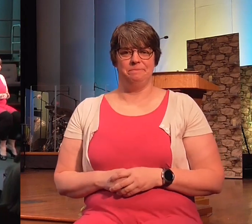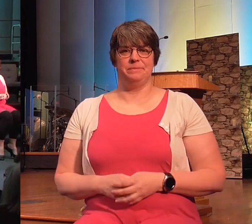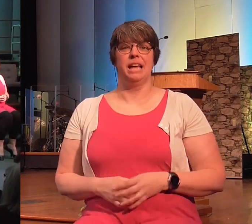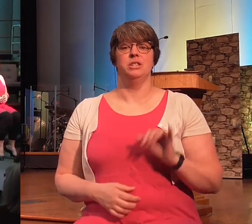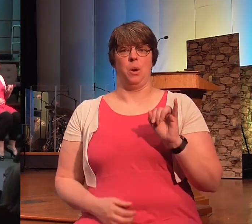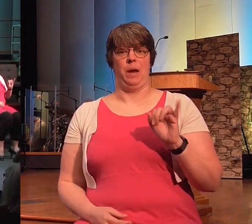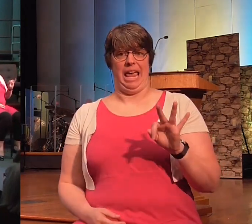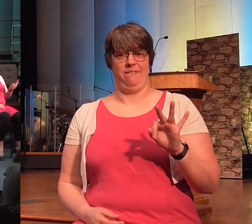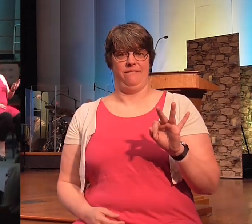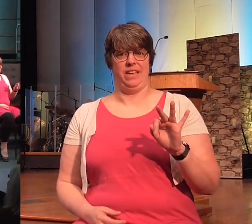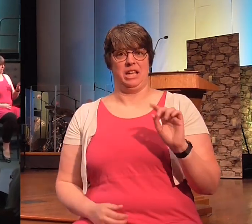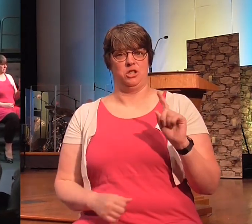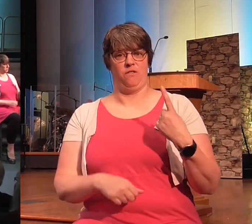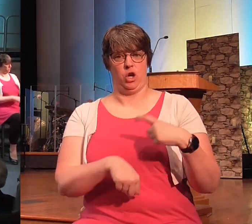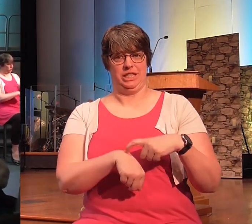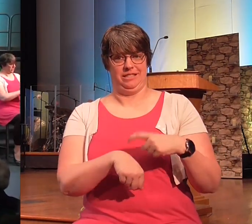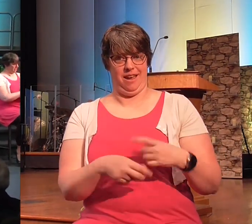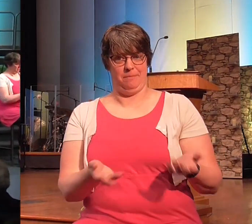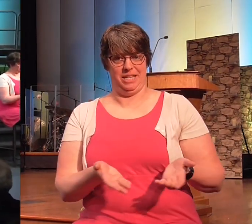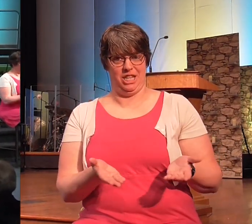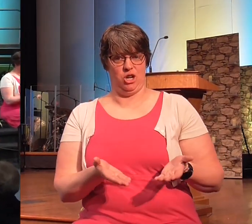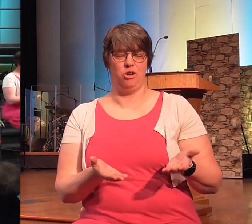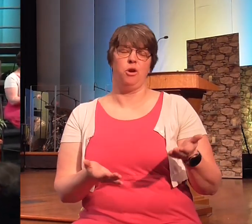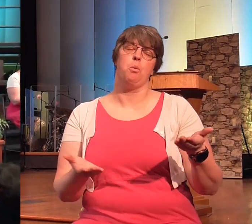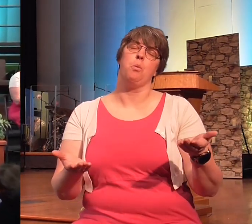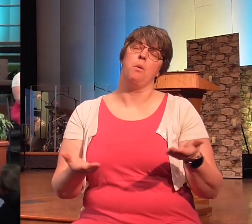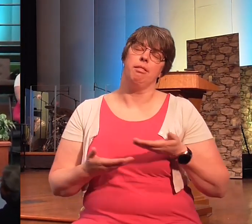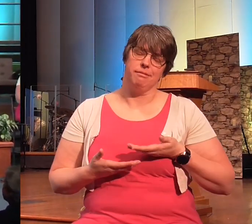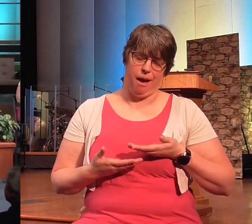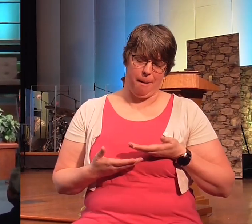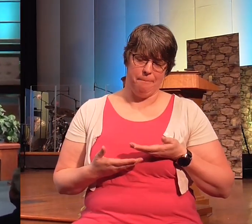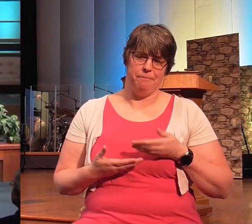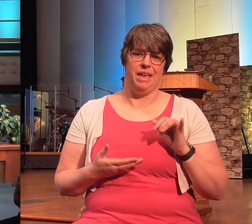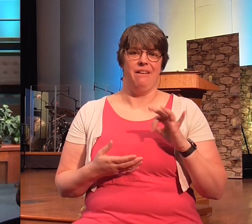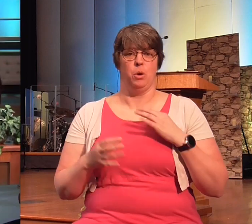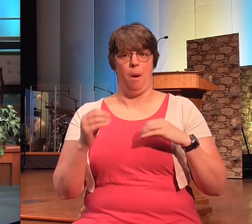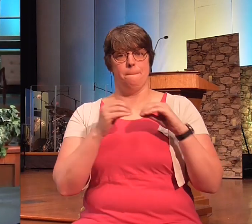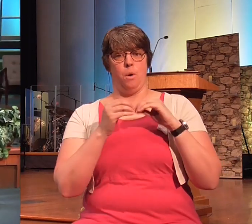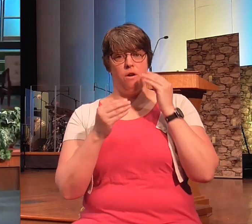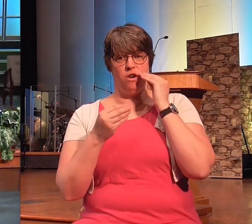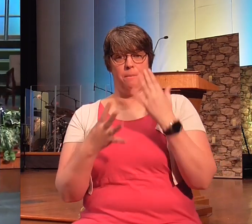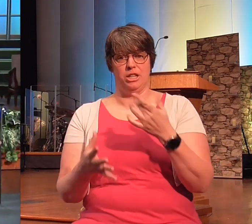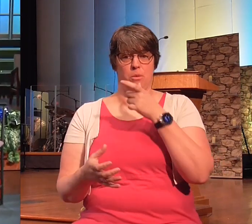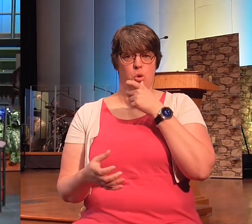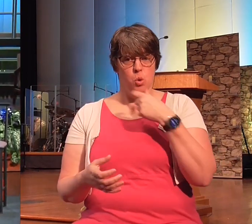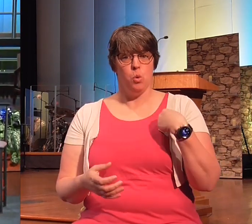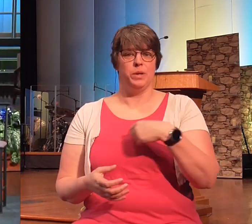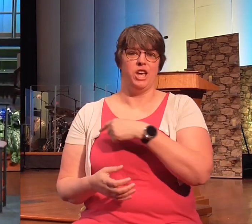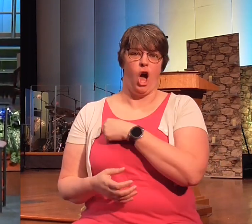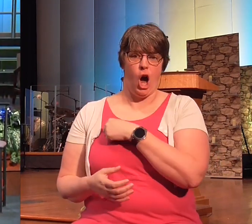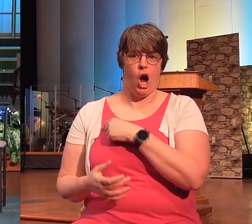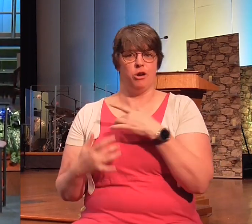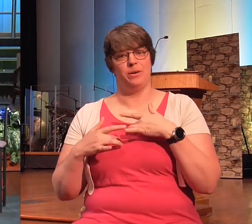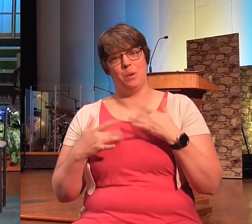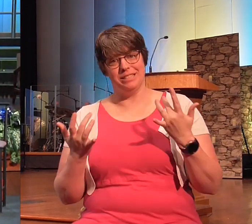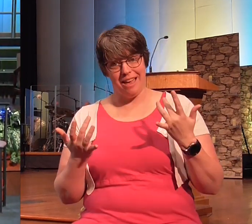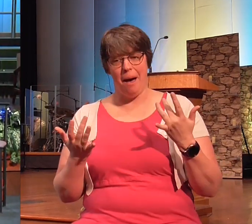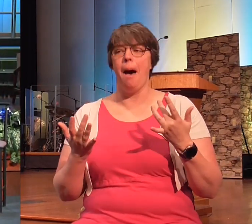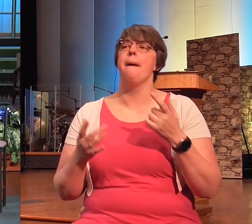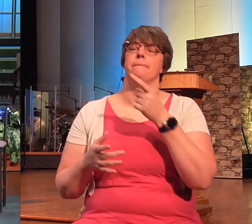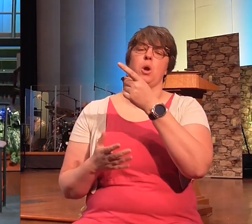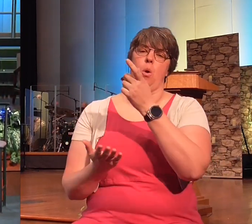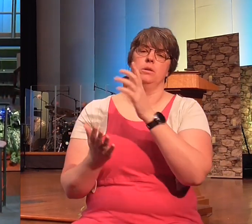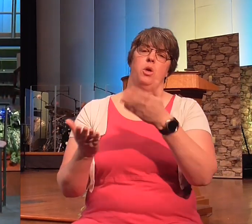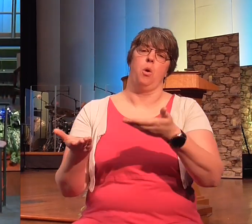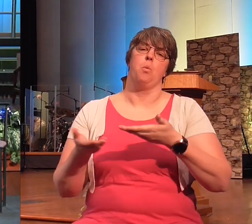If you are here for the first time, welcome. If you'd like more information about who we are and what we're up to, please stop by the Welcome